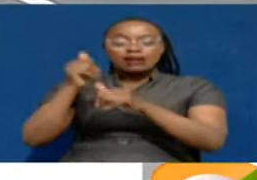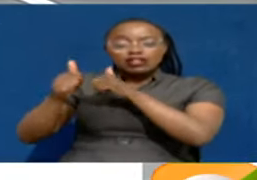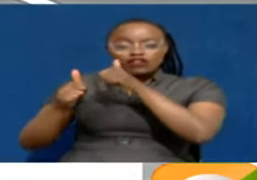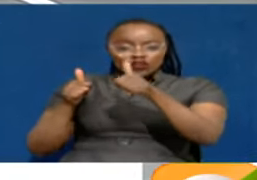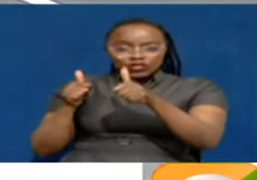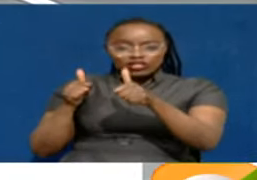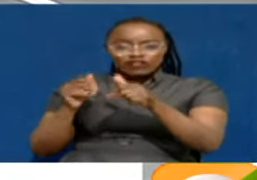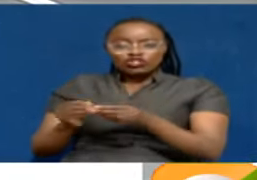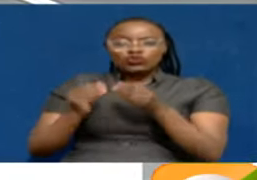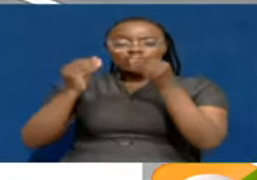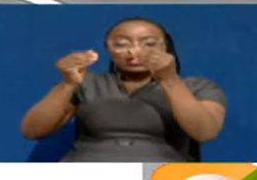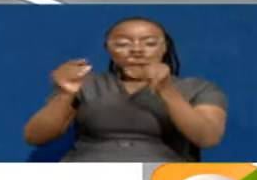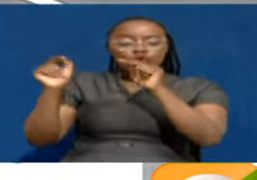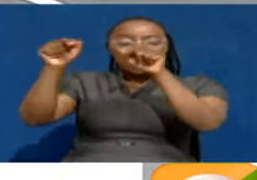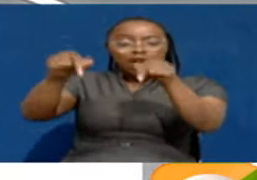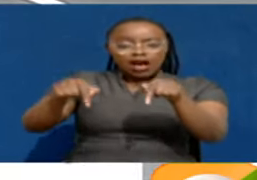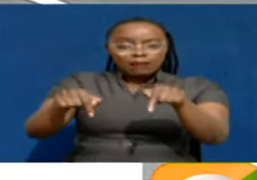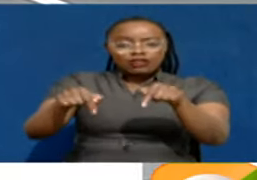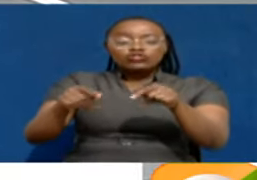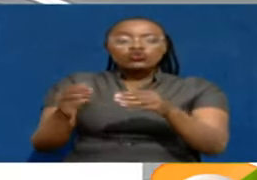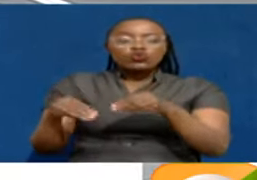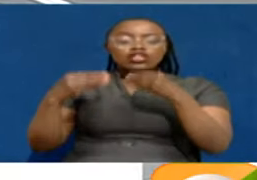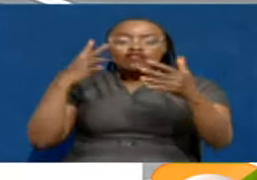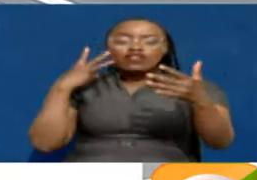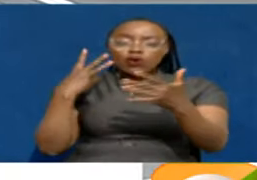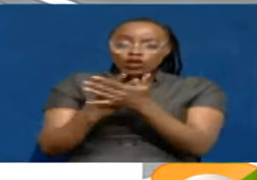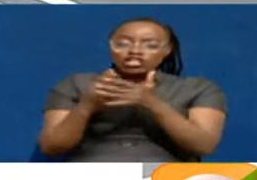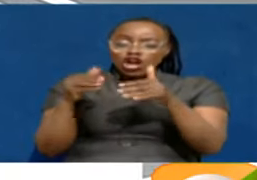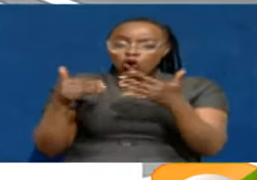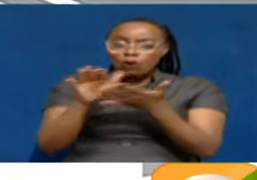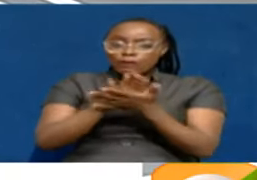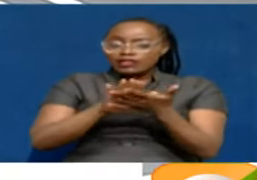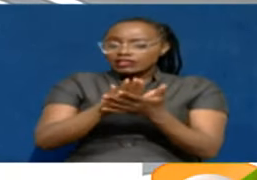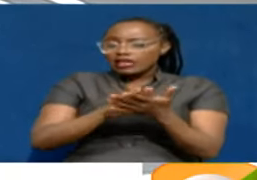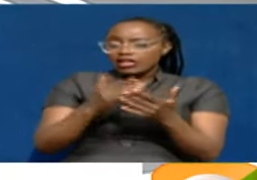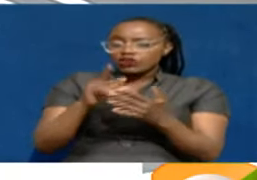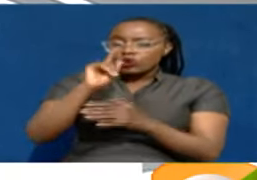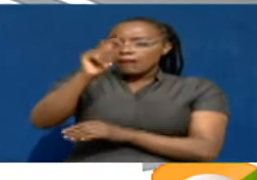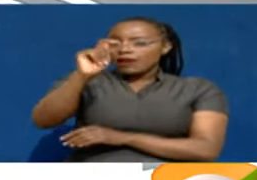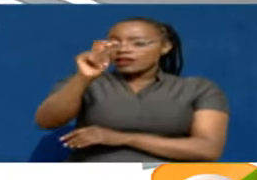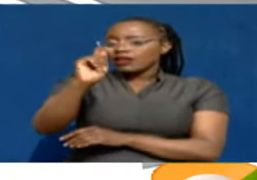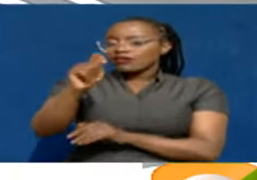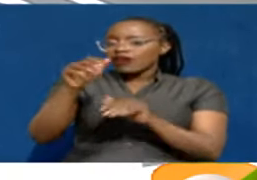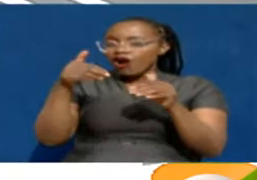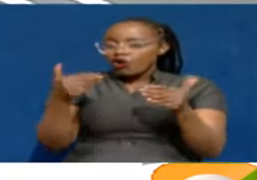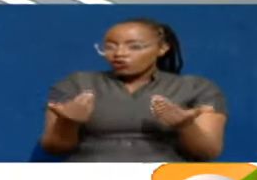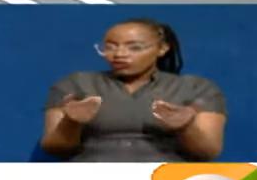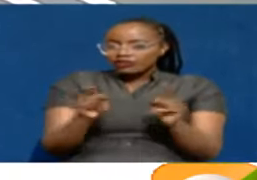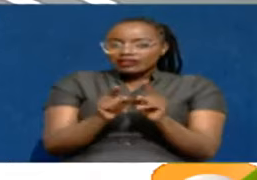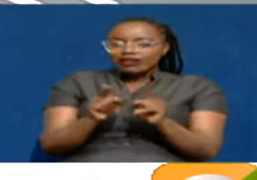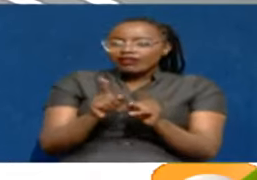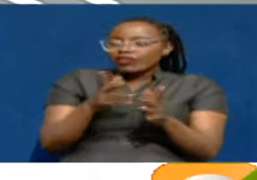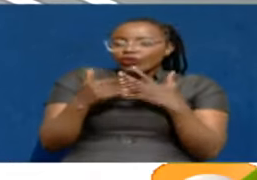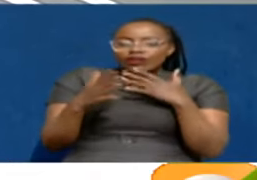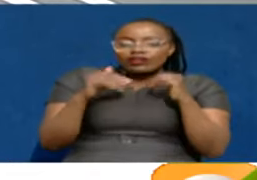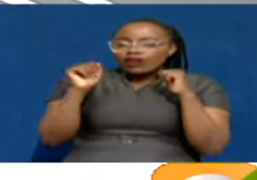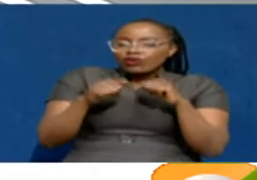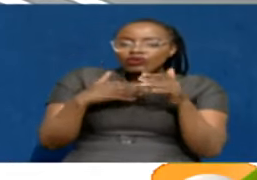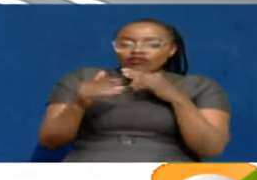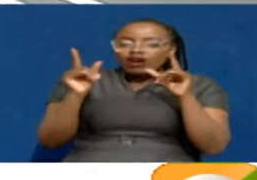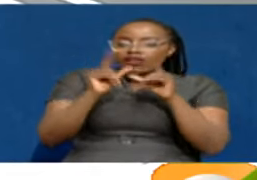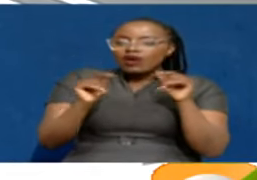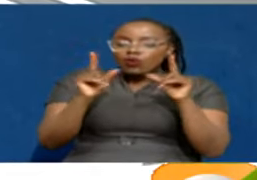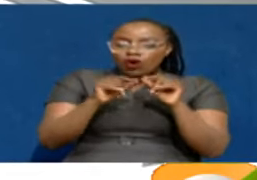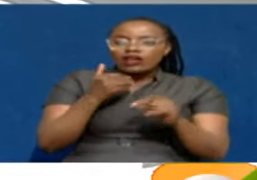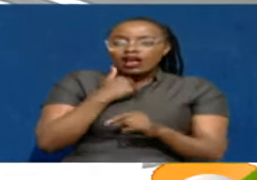to submit himself to give witness or basically testify, or as it were, being grilled, whatever that terminology